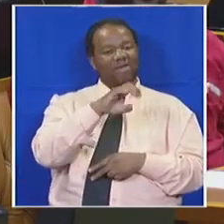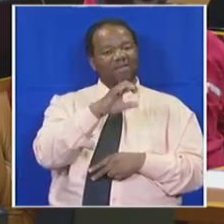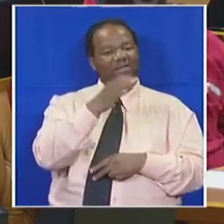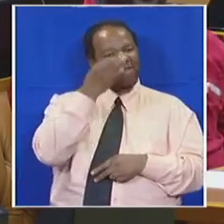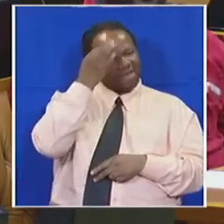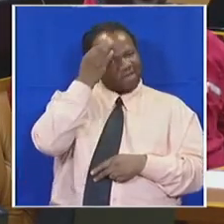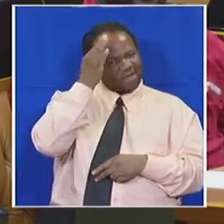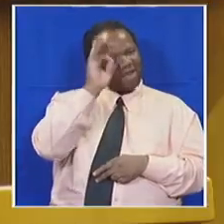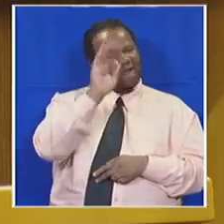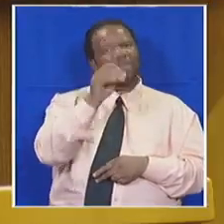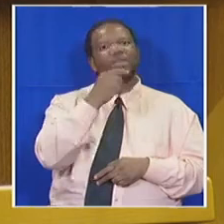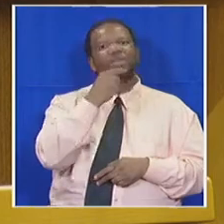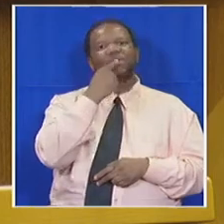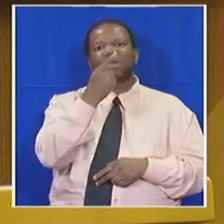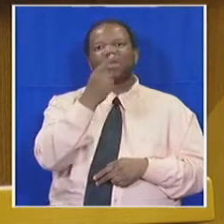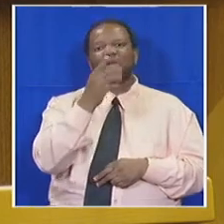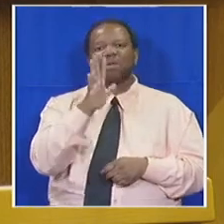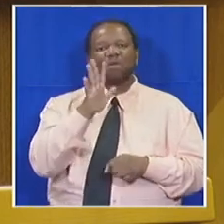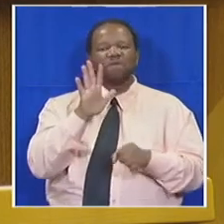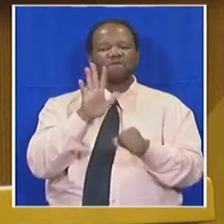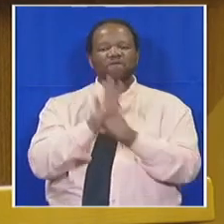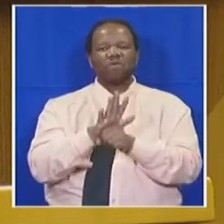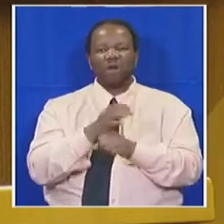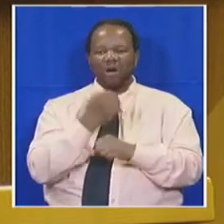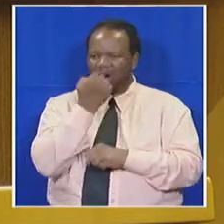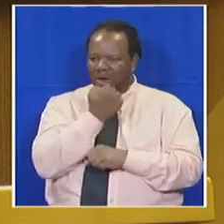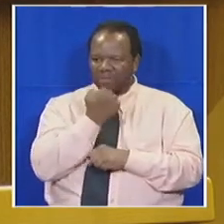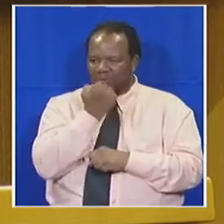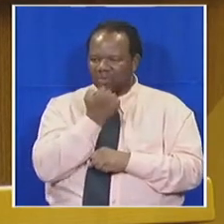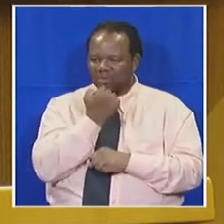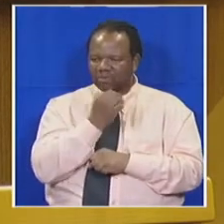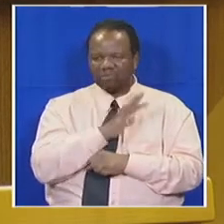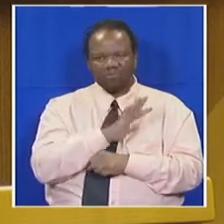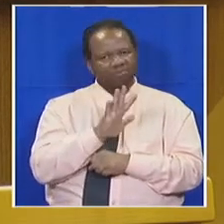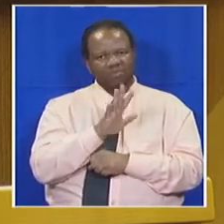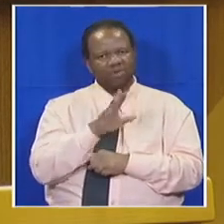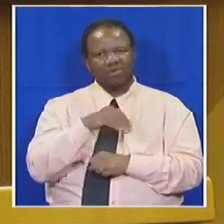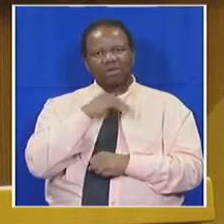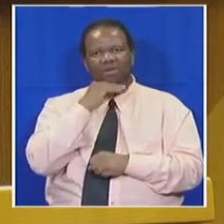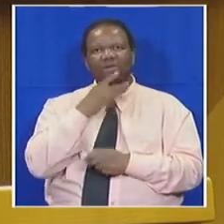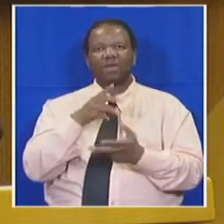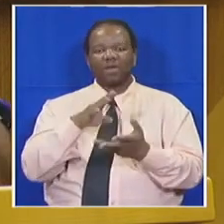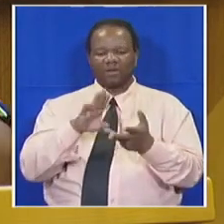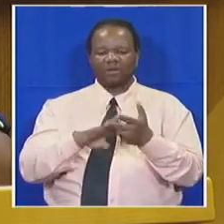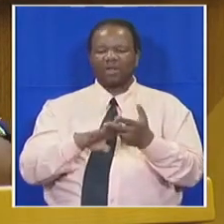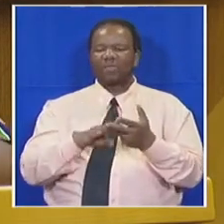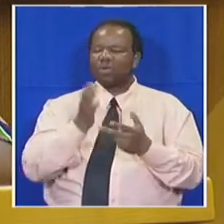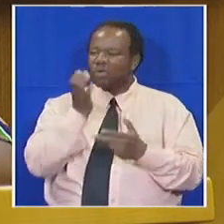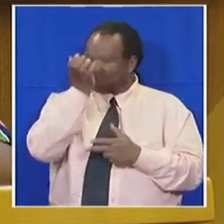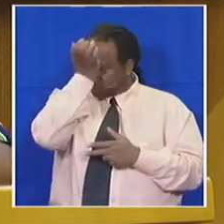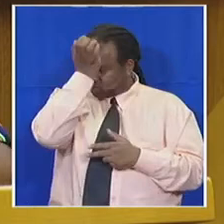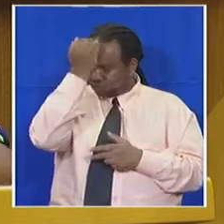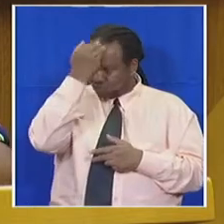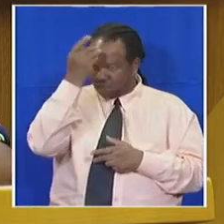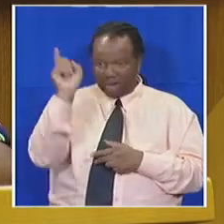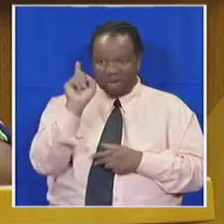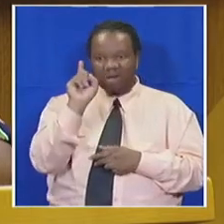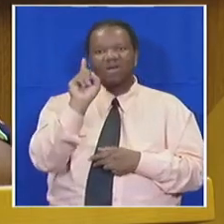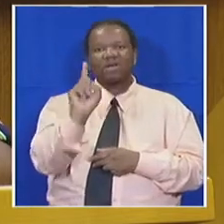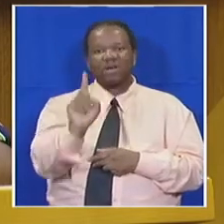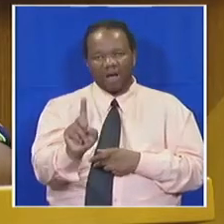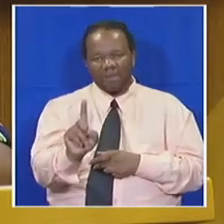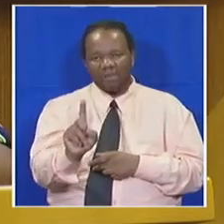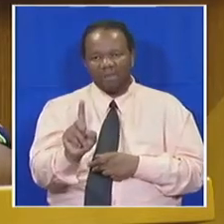and offers a half-cooked apology. It is not enough that Mr. Zuma comes here and half-heartedly offers